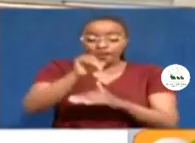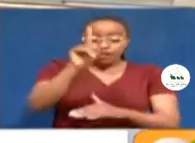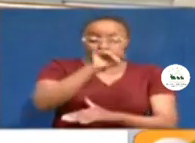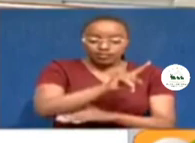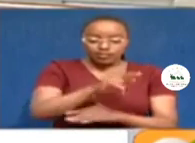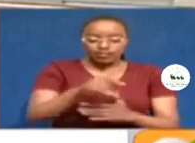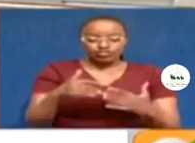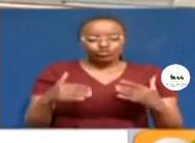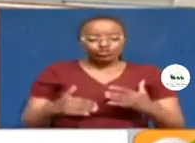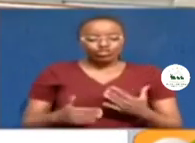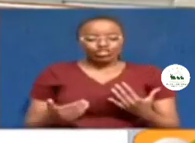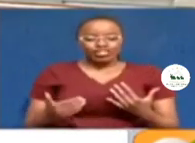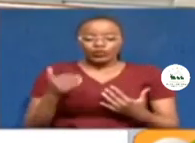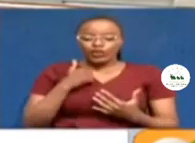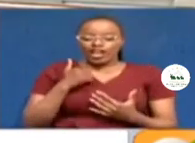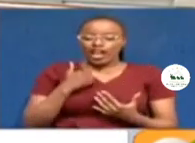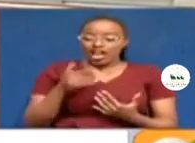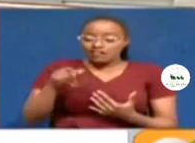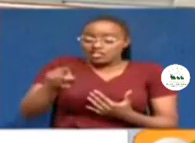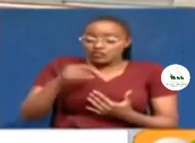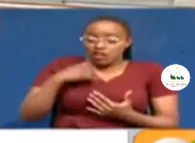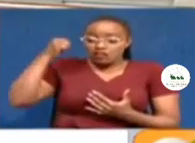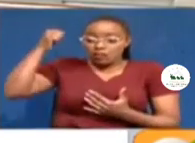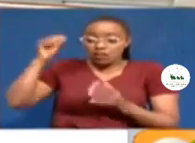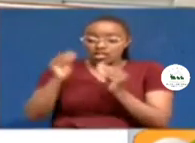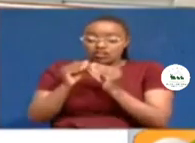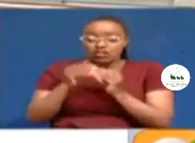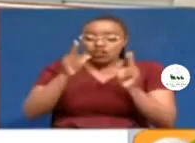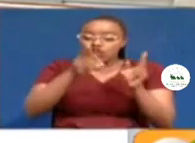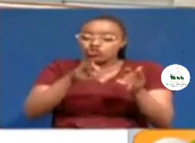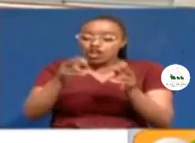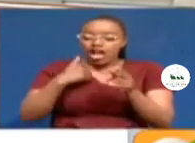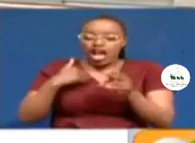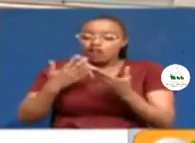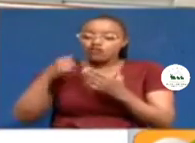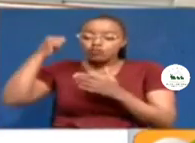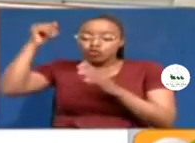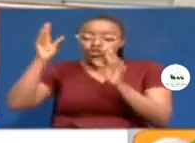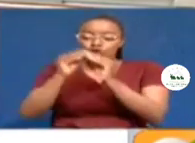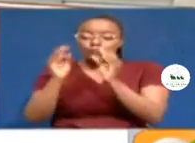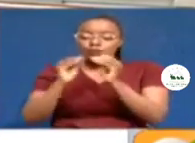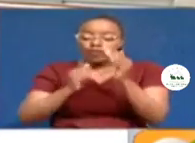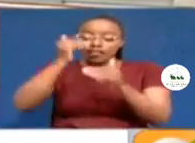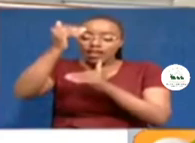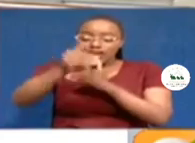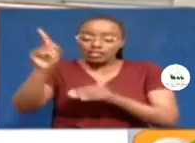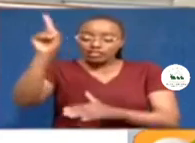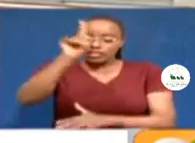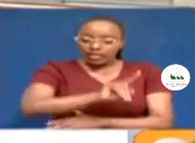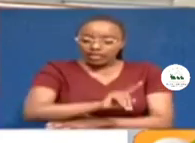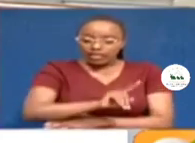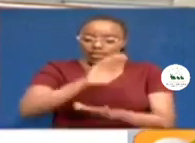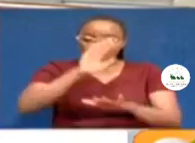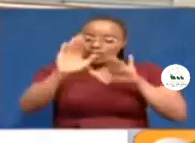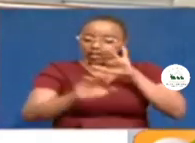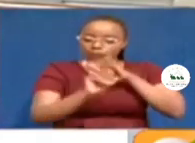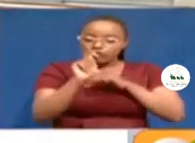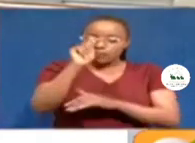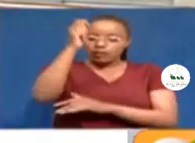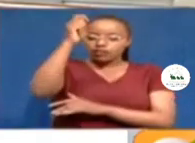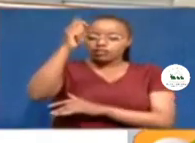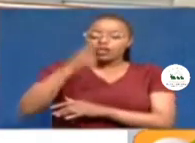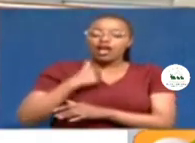day he will have one himself. No more political meetings, and the next day the Deputy